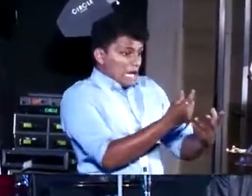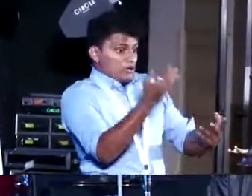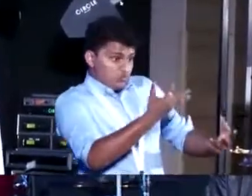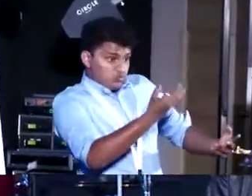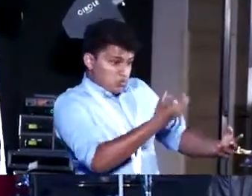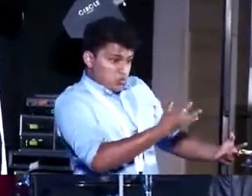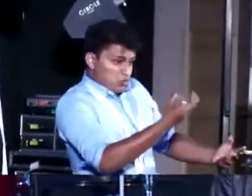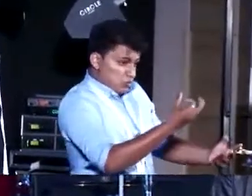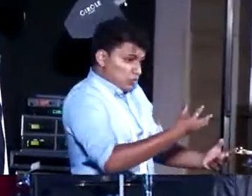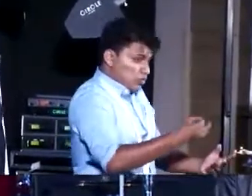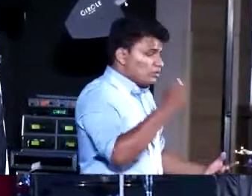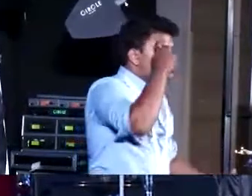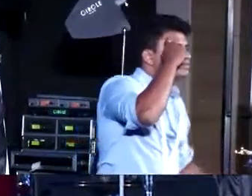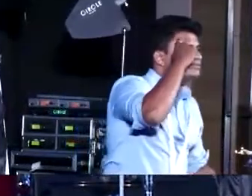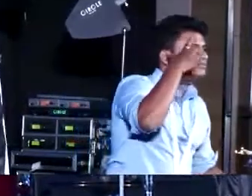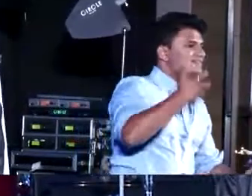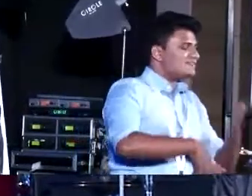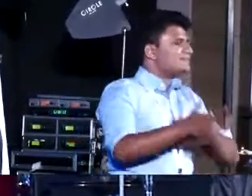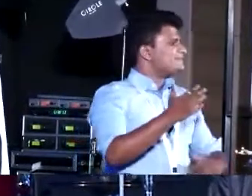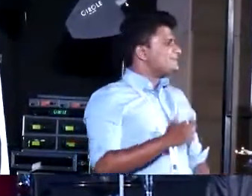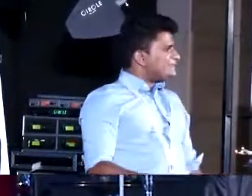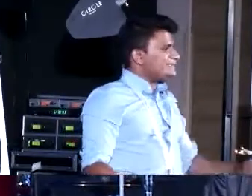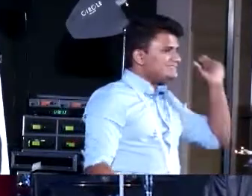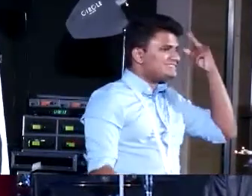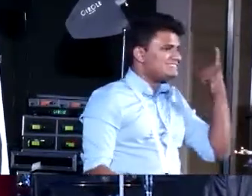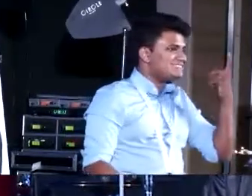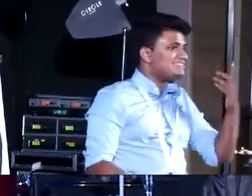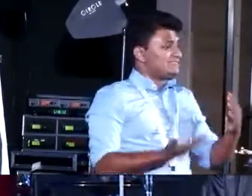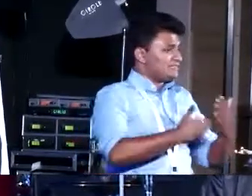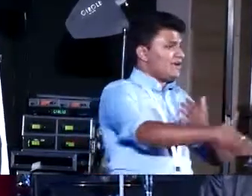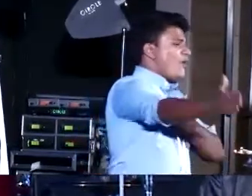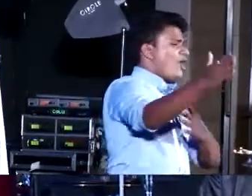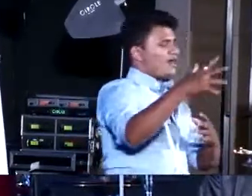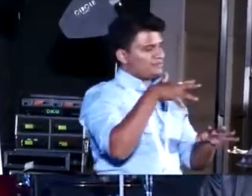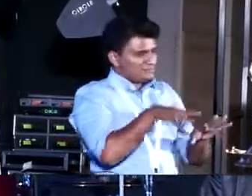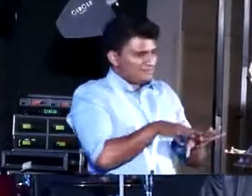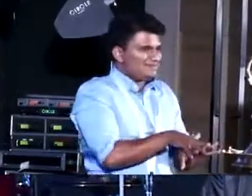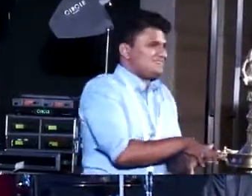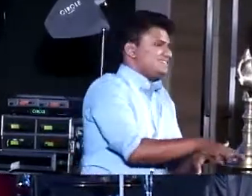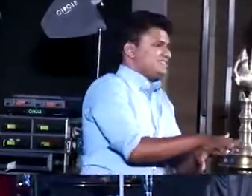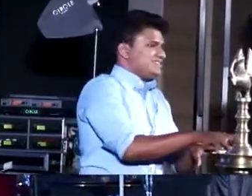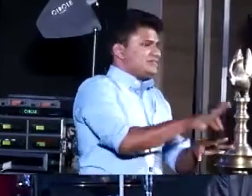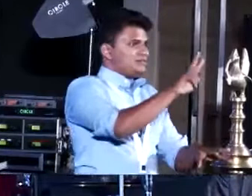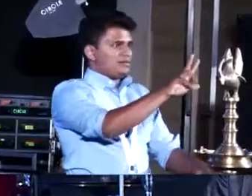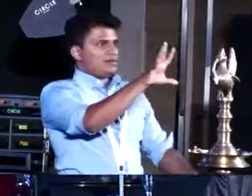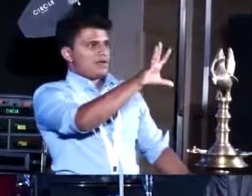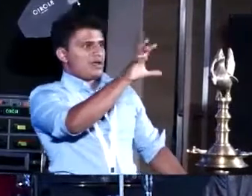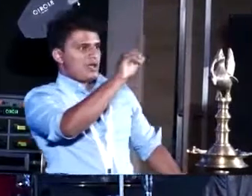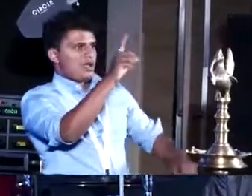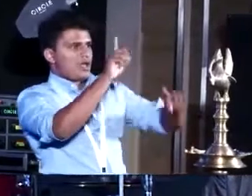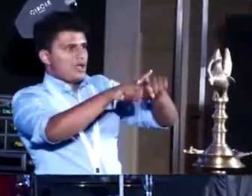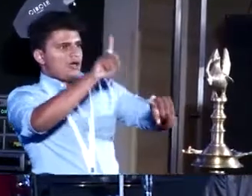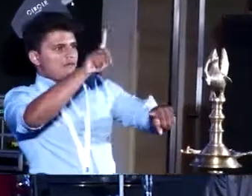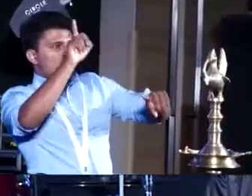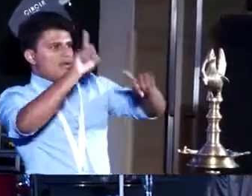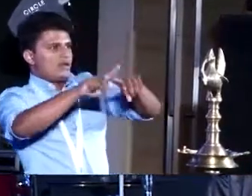come in every year in my mind. And if each one of us becomes inclusive, then it is like 250 into 1 into